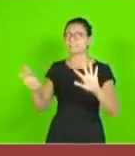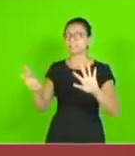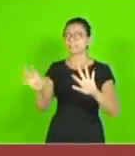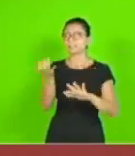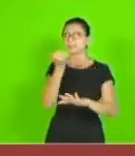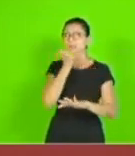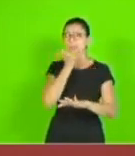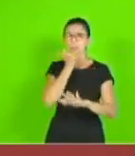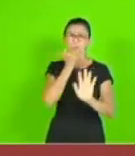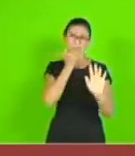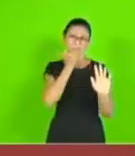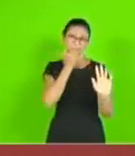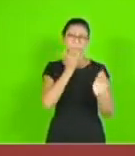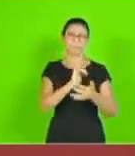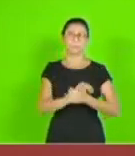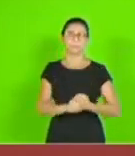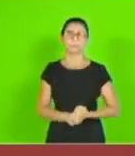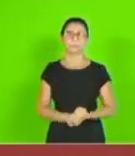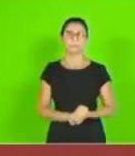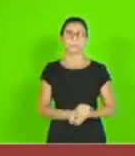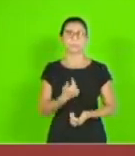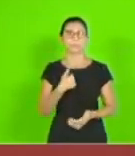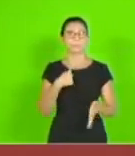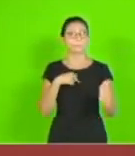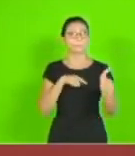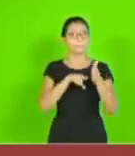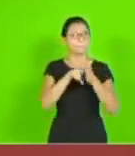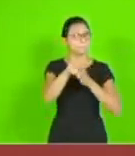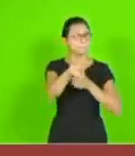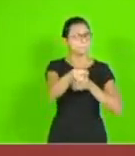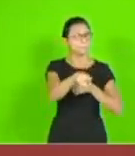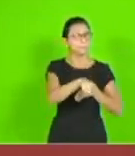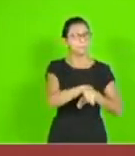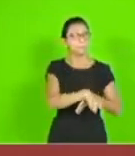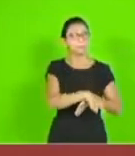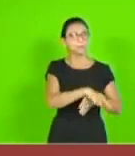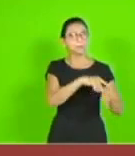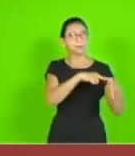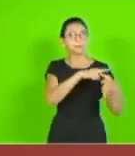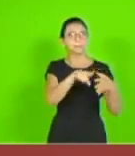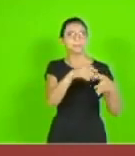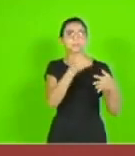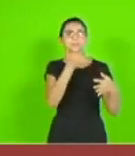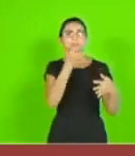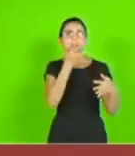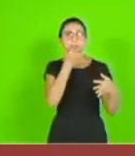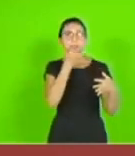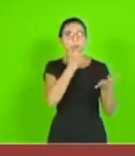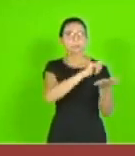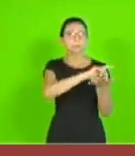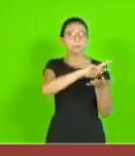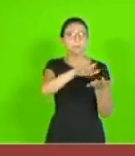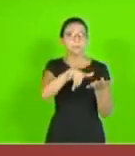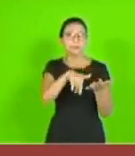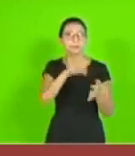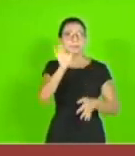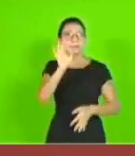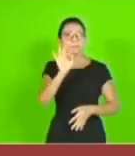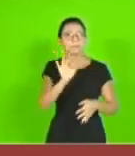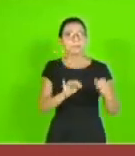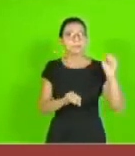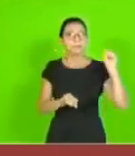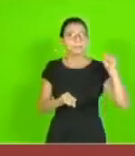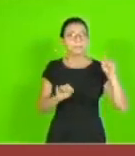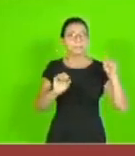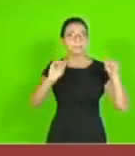And those people who stayed home, who gave excuses, I ask now, are the excuses, are they right?